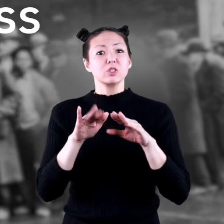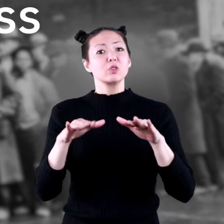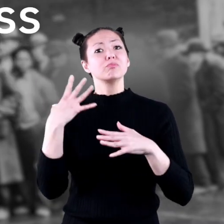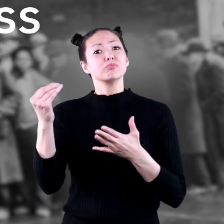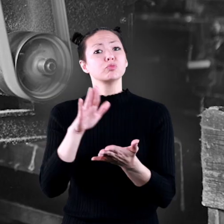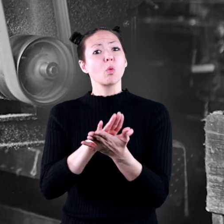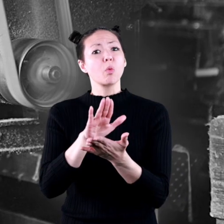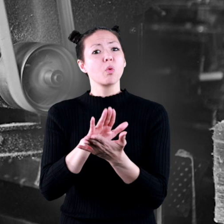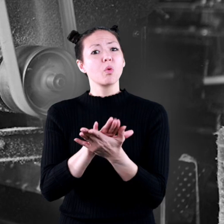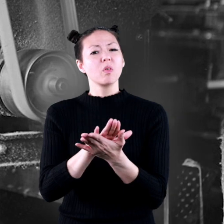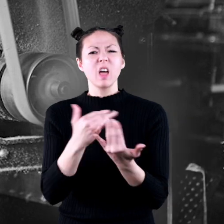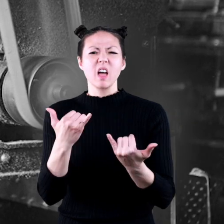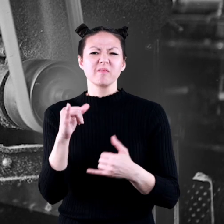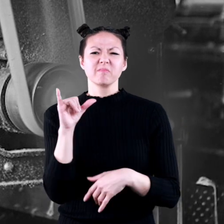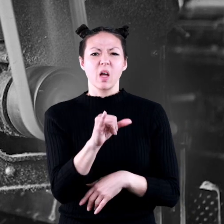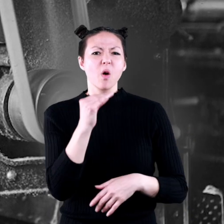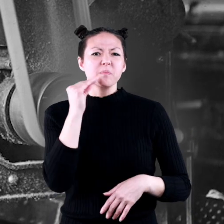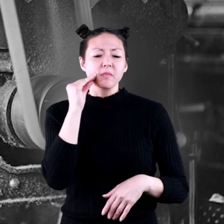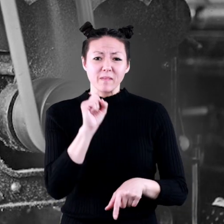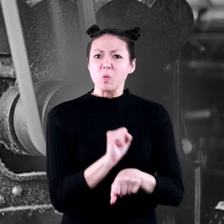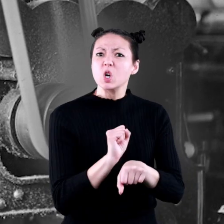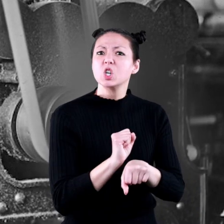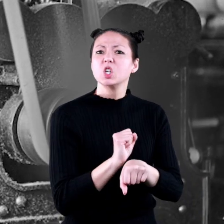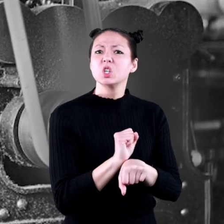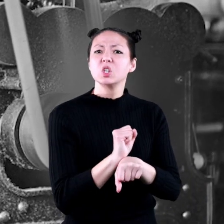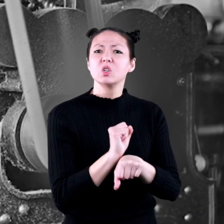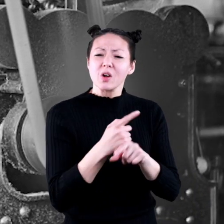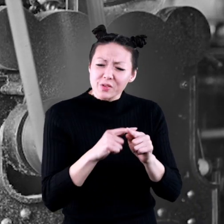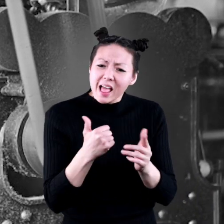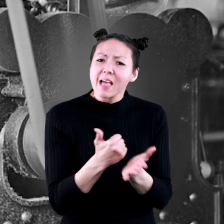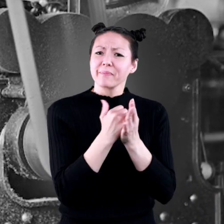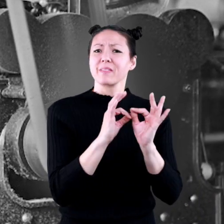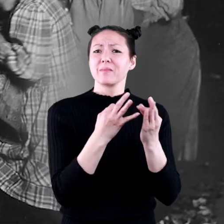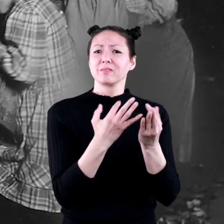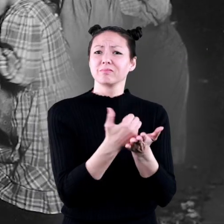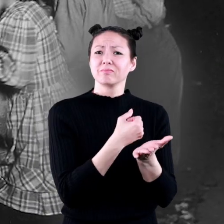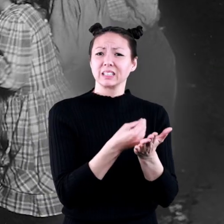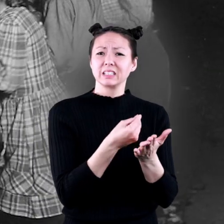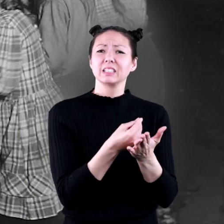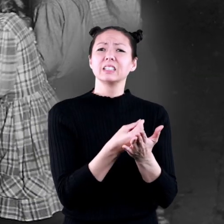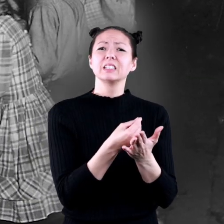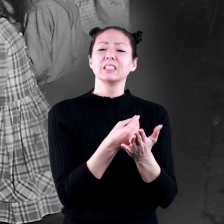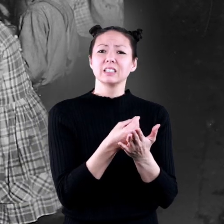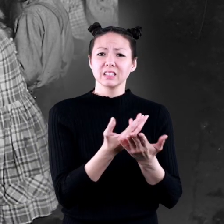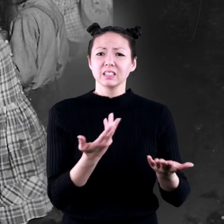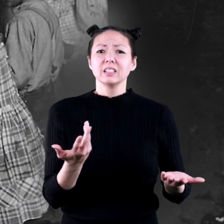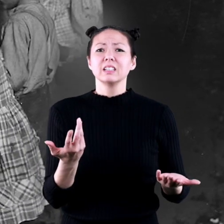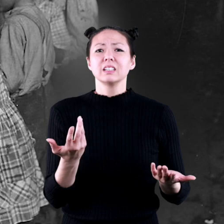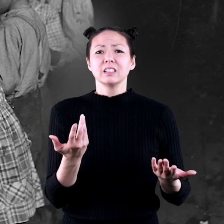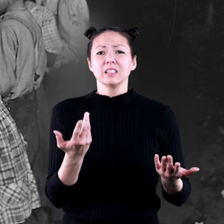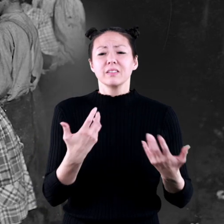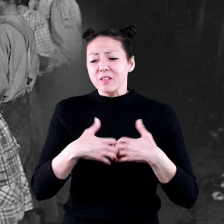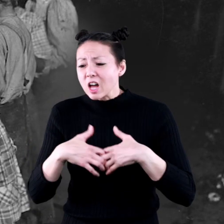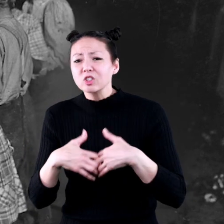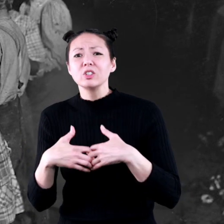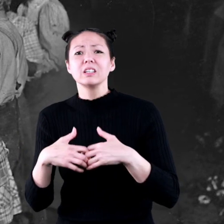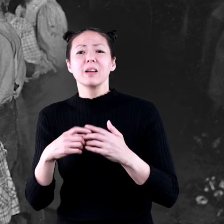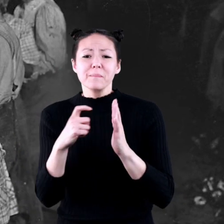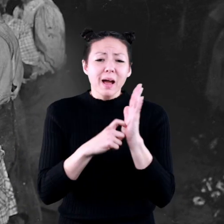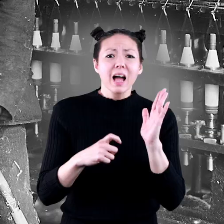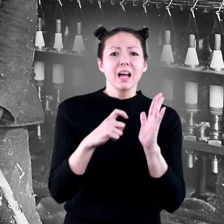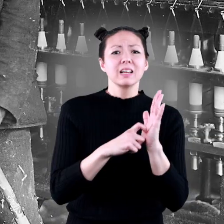of business. Children who were once in school had to stay home to work and try to help their families earn money by working